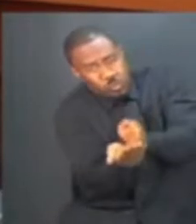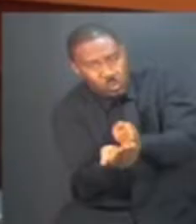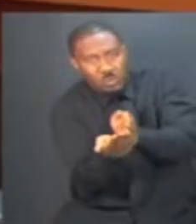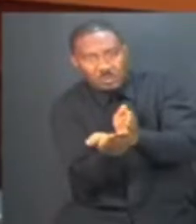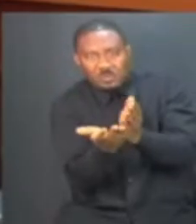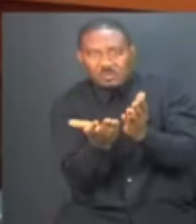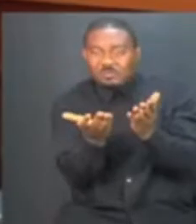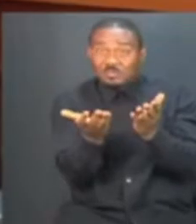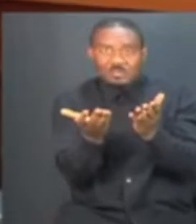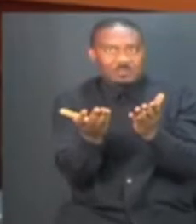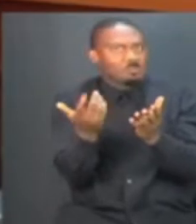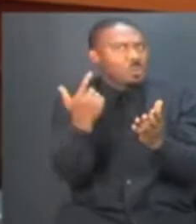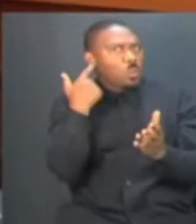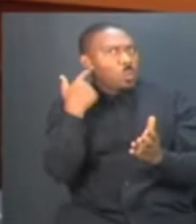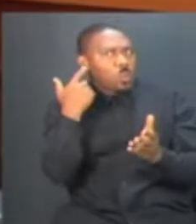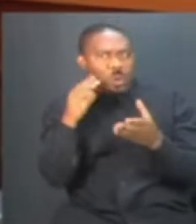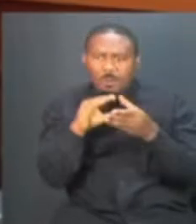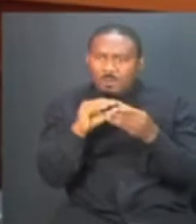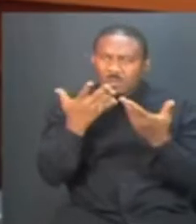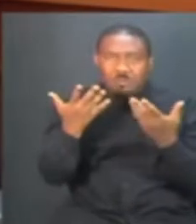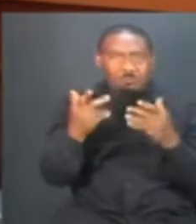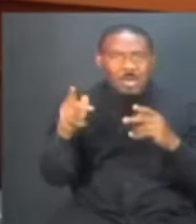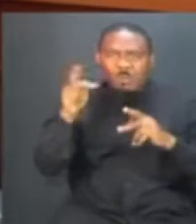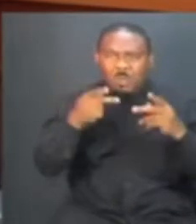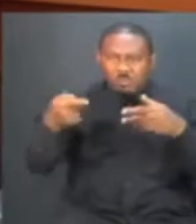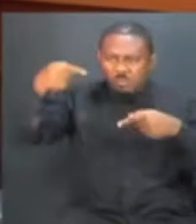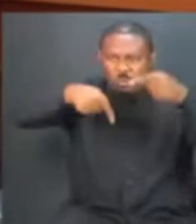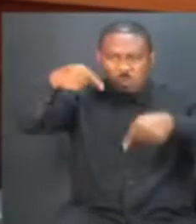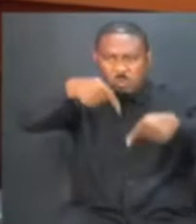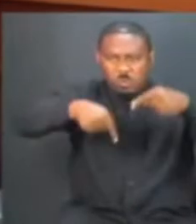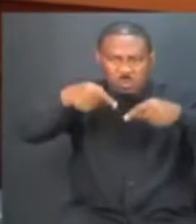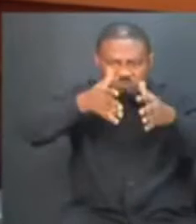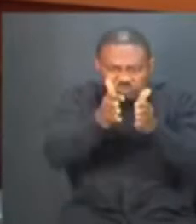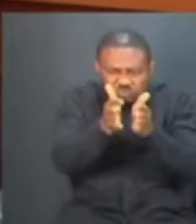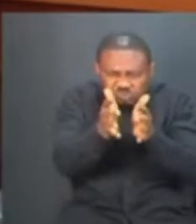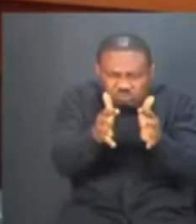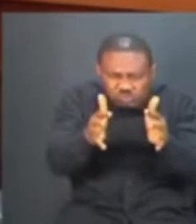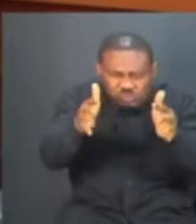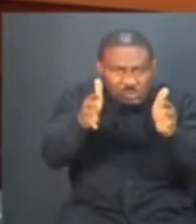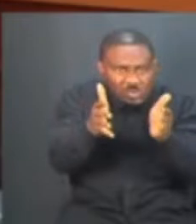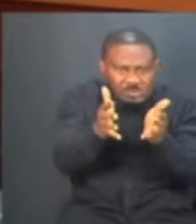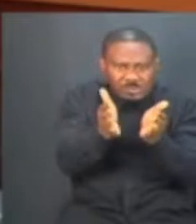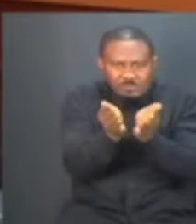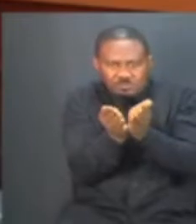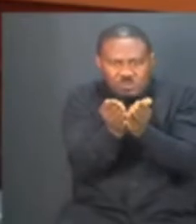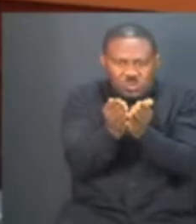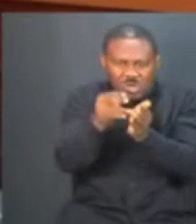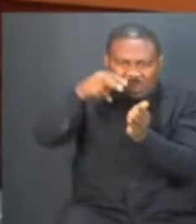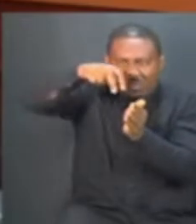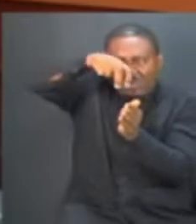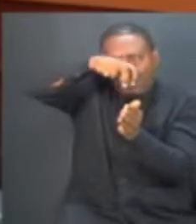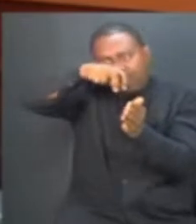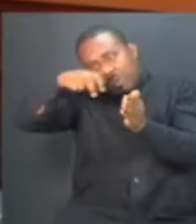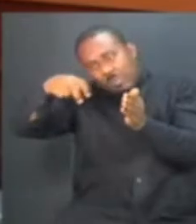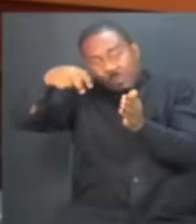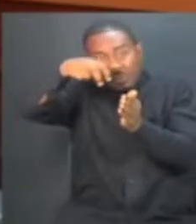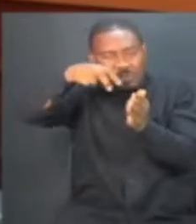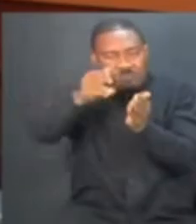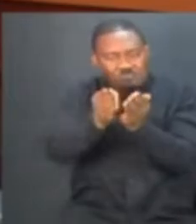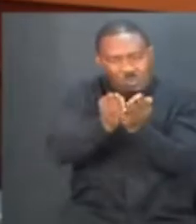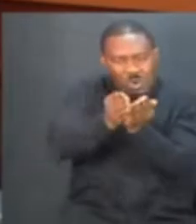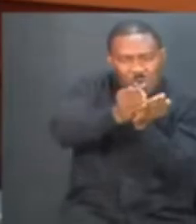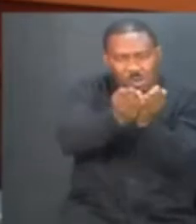Preliminary reports suggest that overloading and poor safety measures may have contributed to this devastating